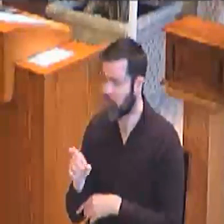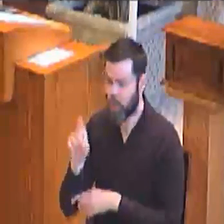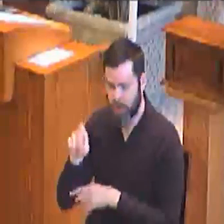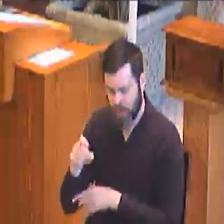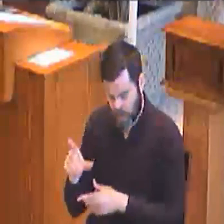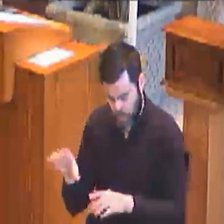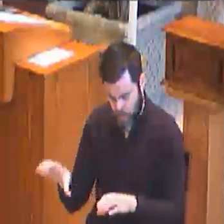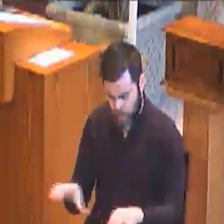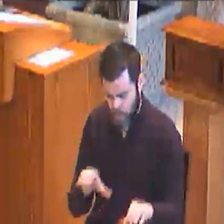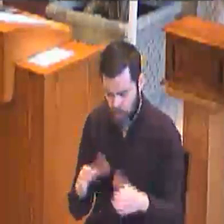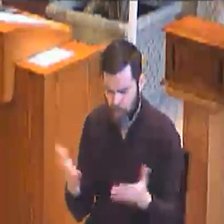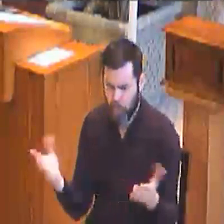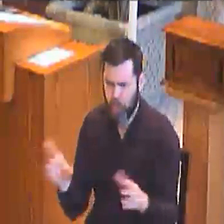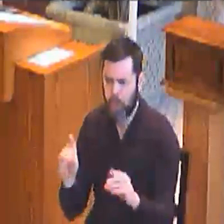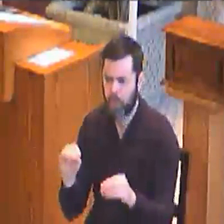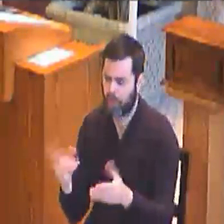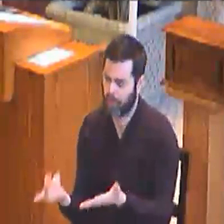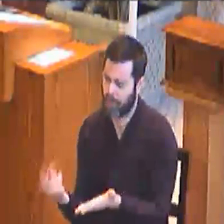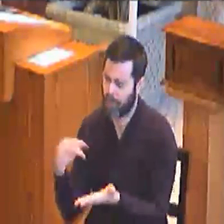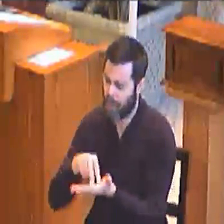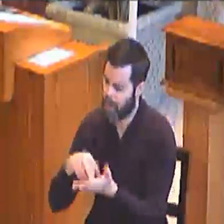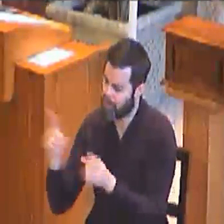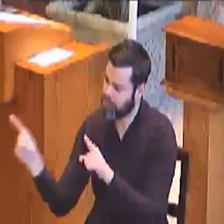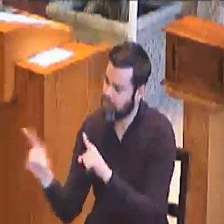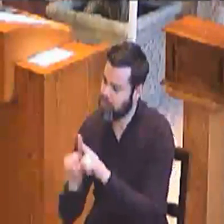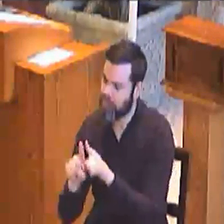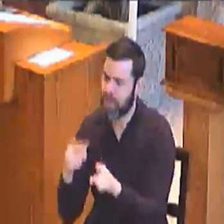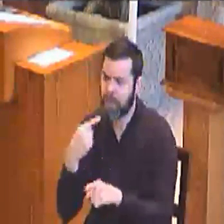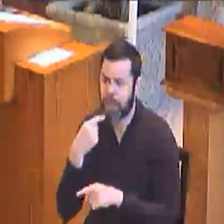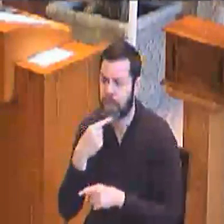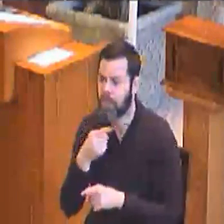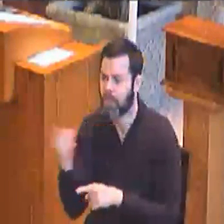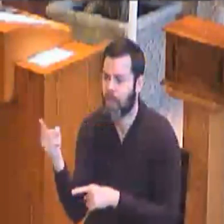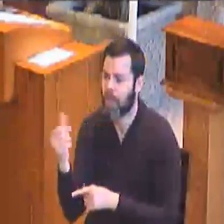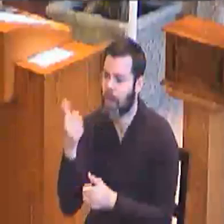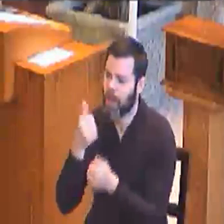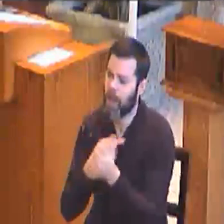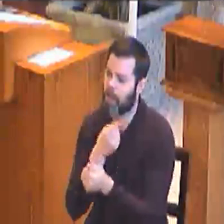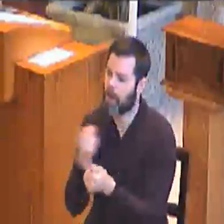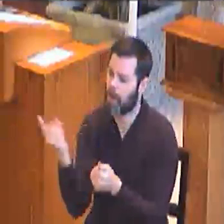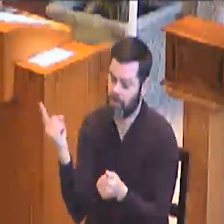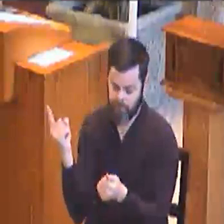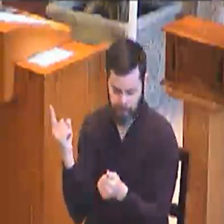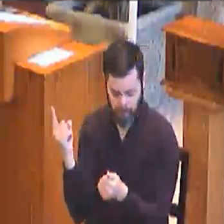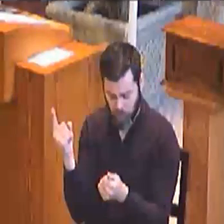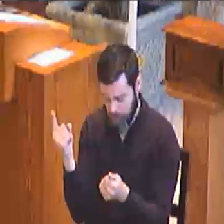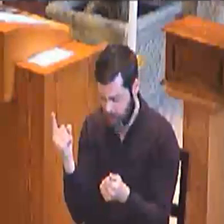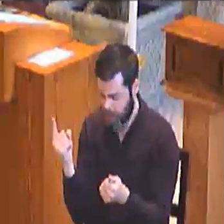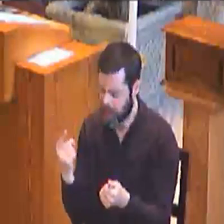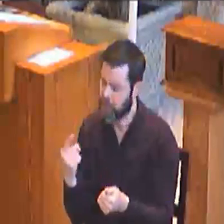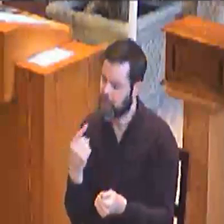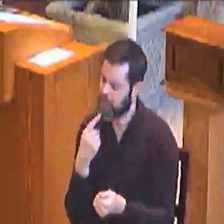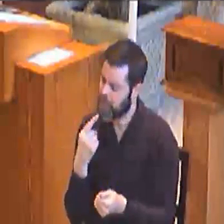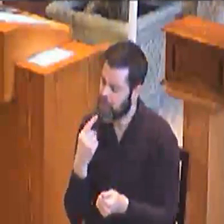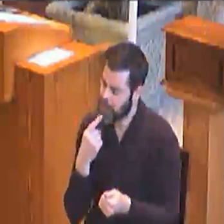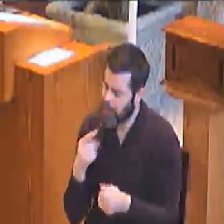need you to do. Get up with me and say, can't nobody tell it like me. Can't nobody.